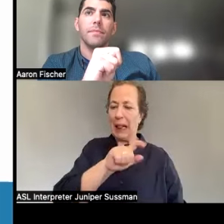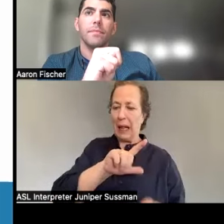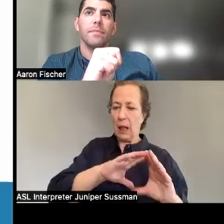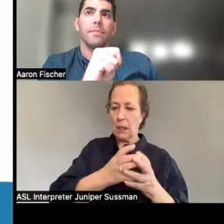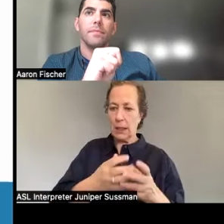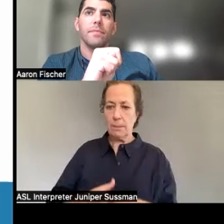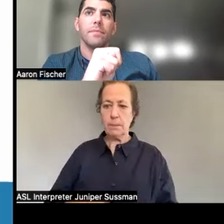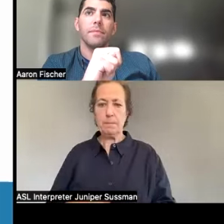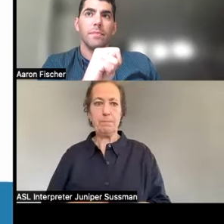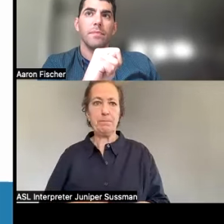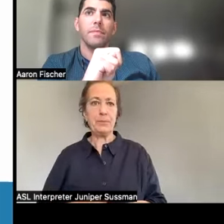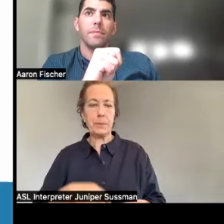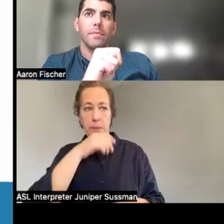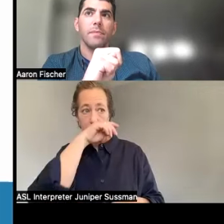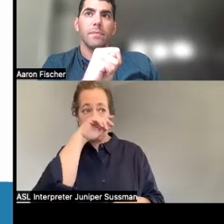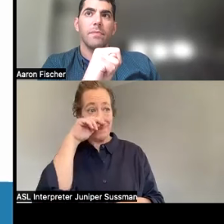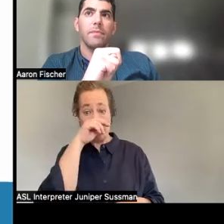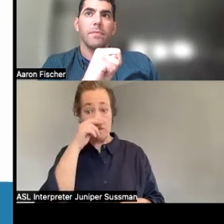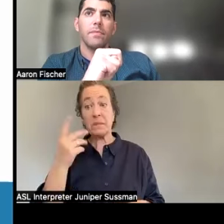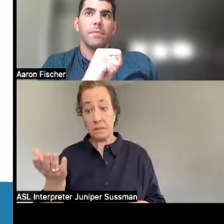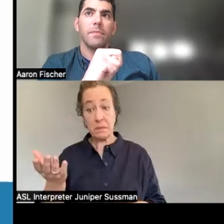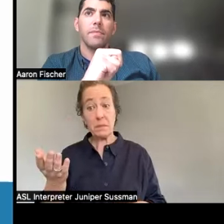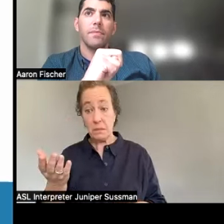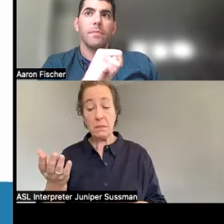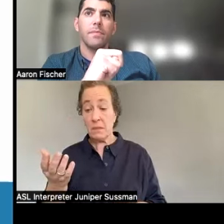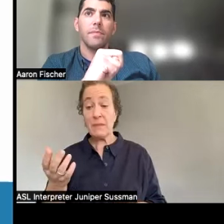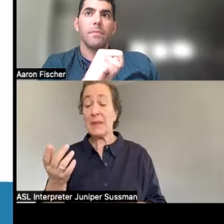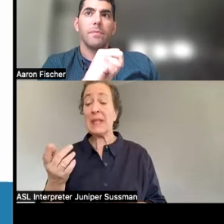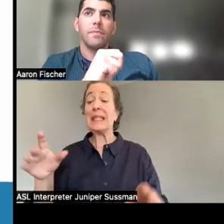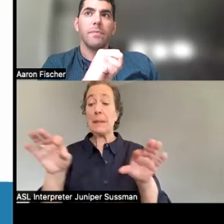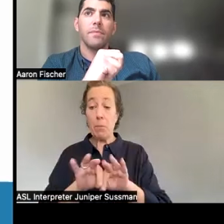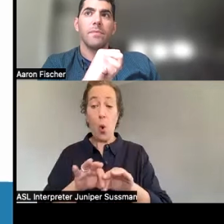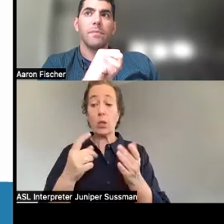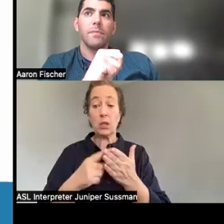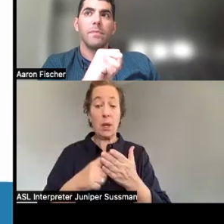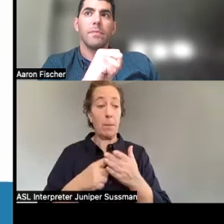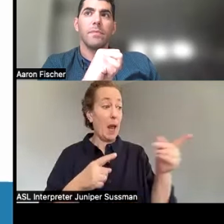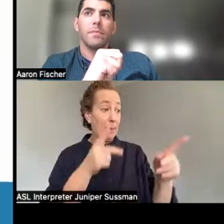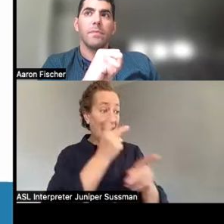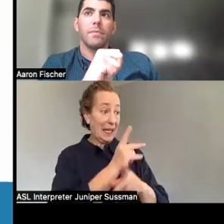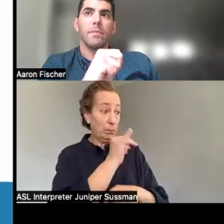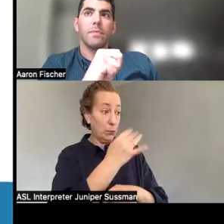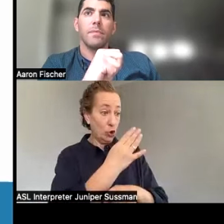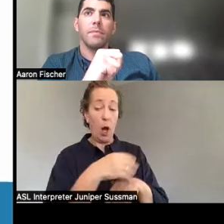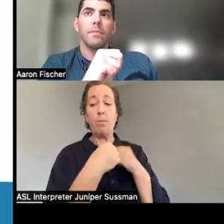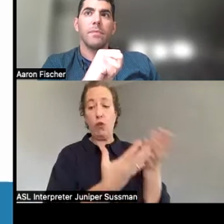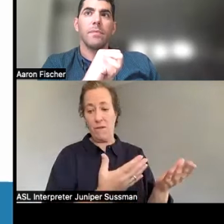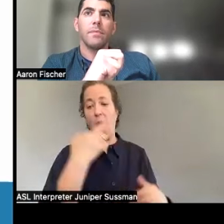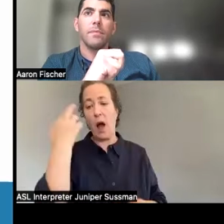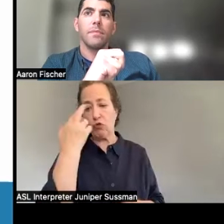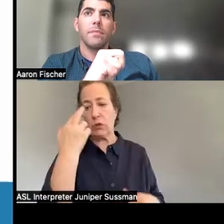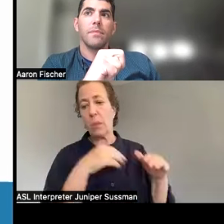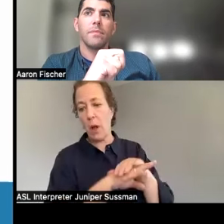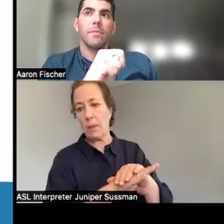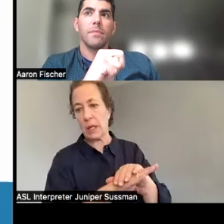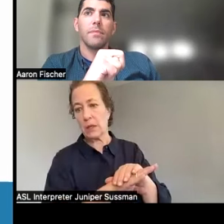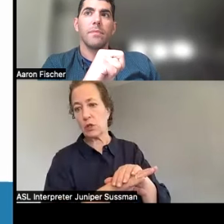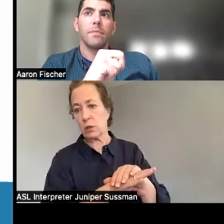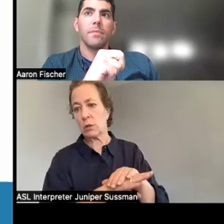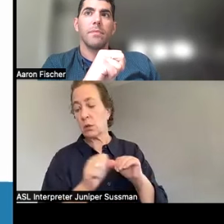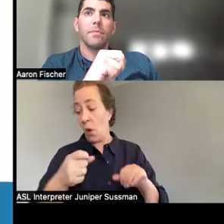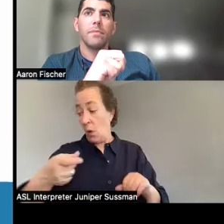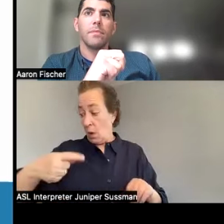their job and income depend on getting reasonable accommodations. And the health centers play a critical role in helping